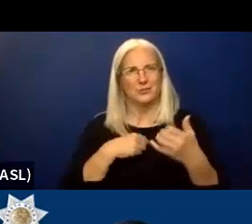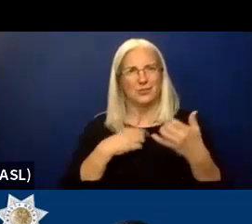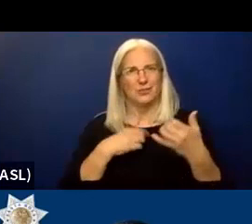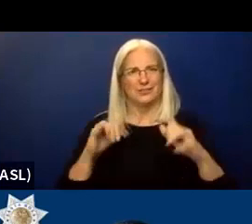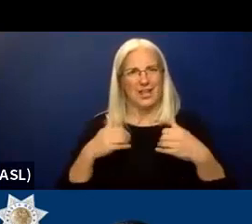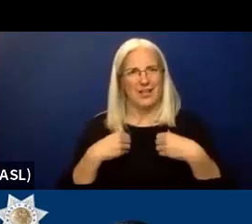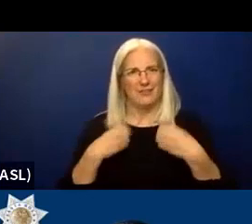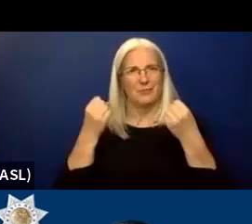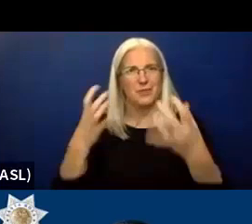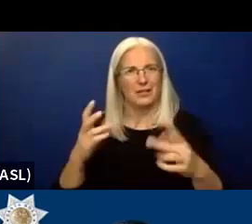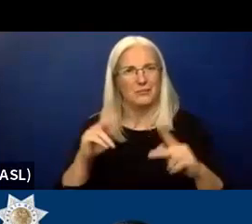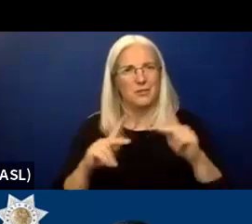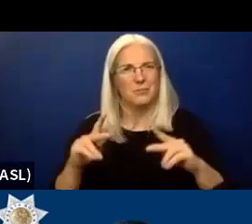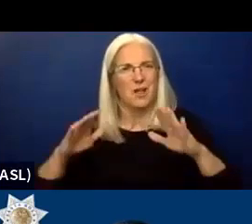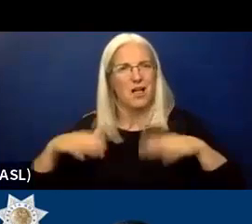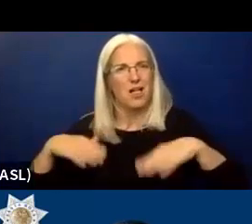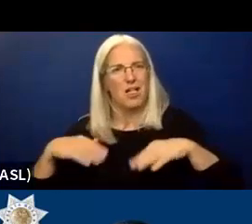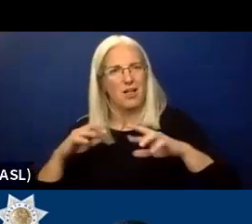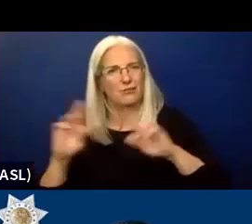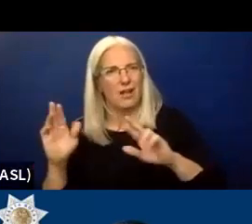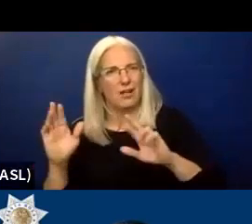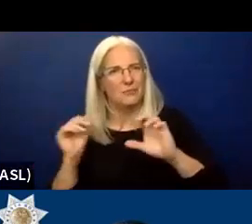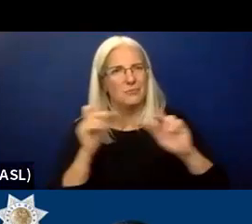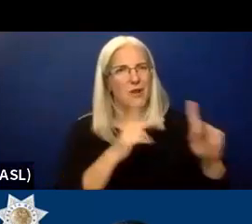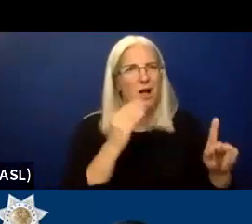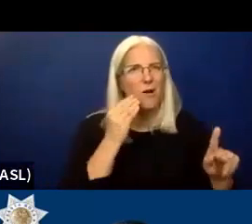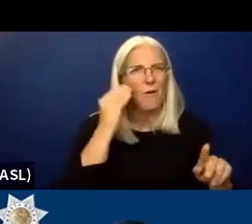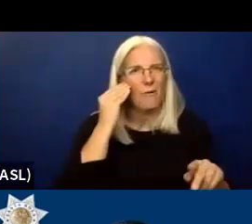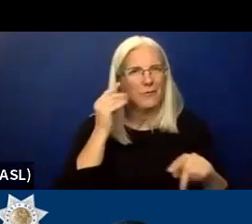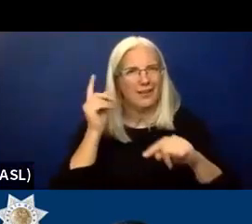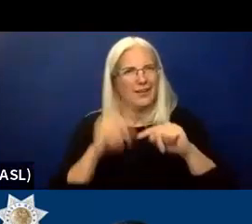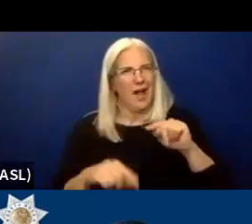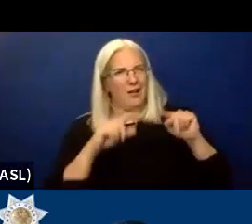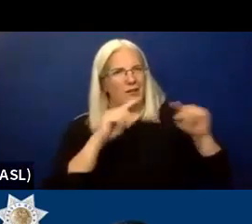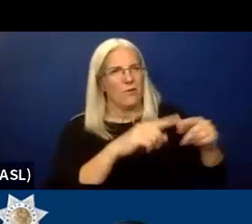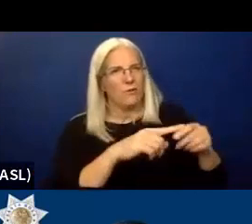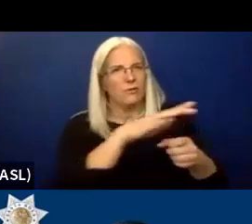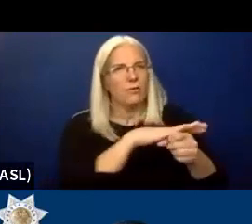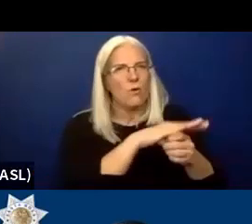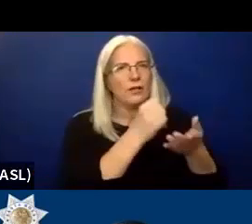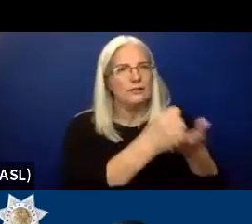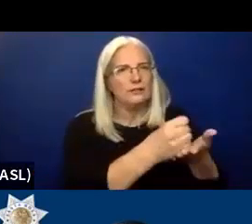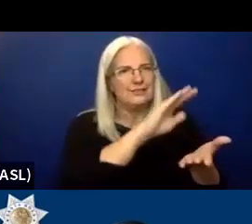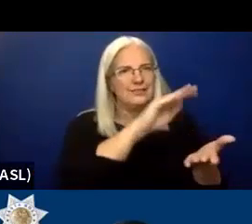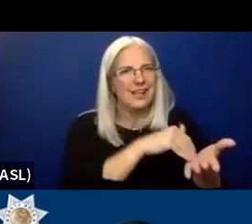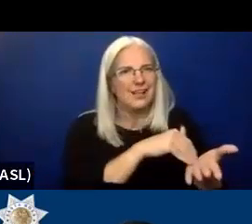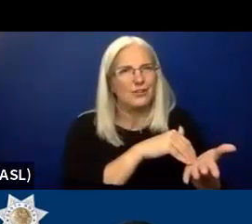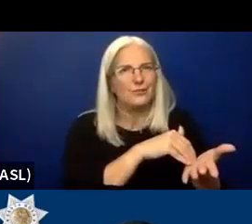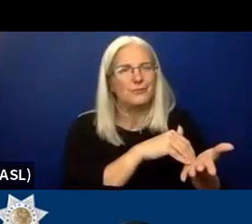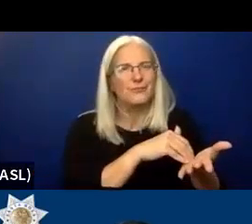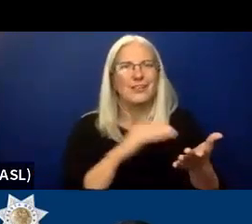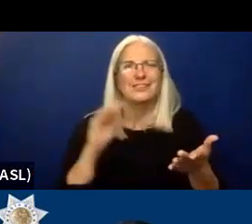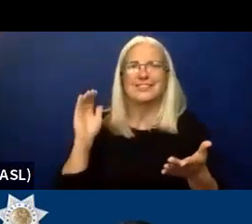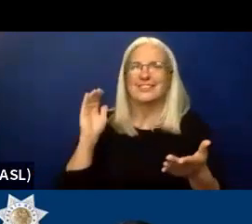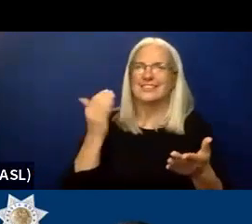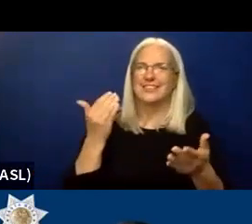to the local assistance center. So if we find that more people are not able to get to